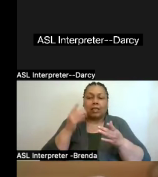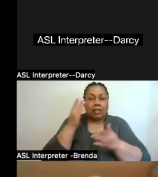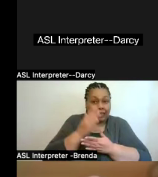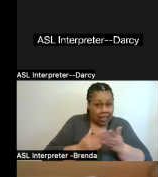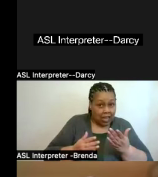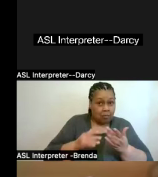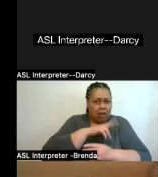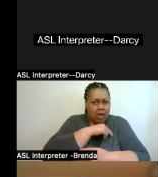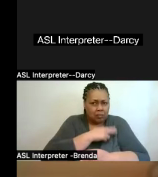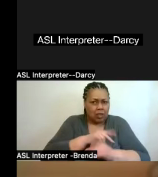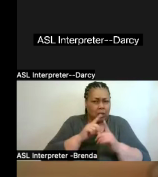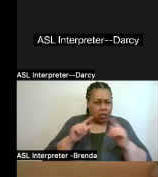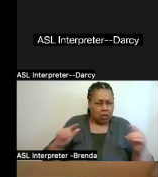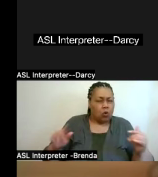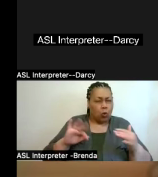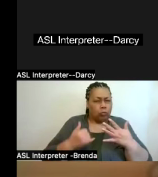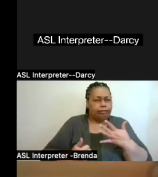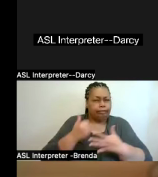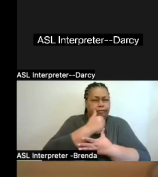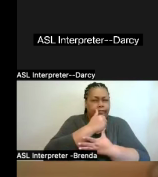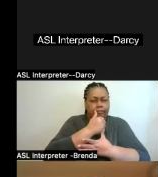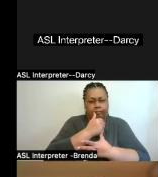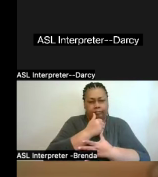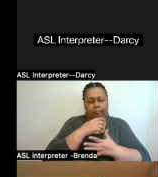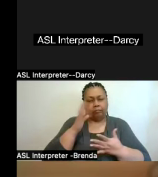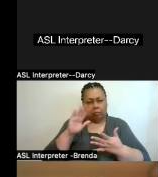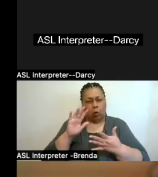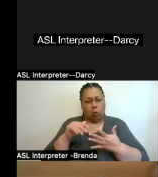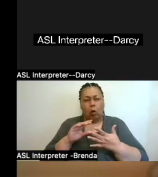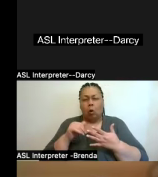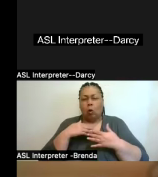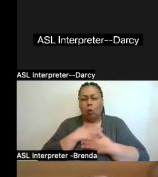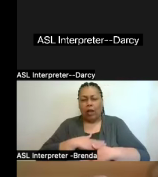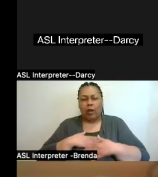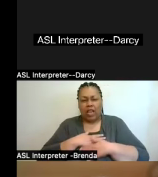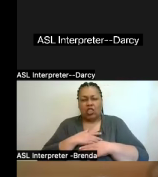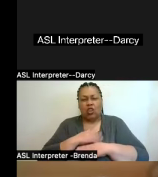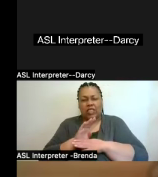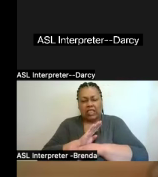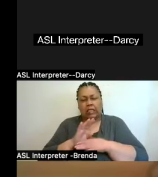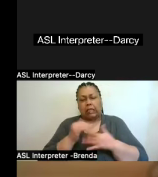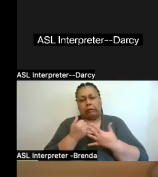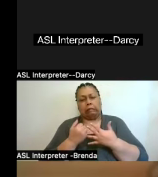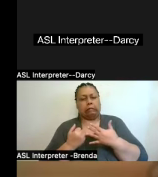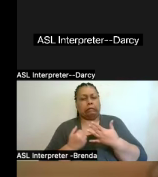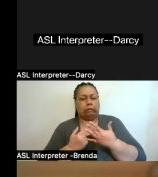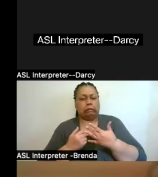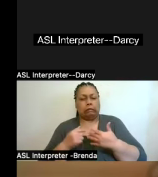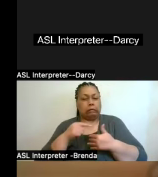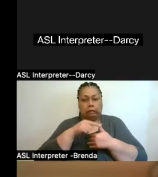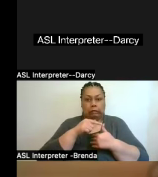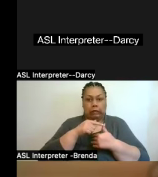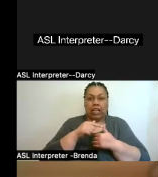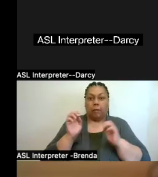after above some others. So like recreational facilities, they're definitely not on the same order as a hospital or an emergency